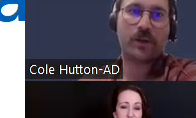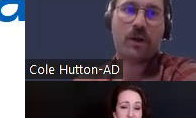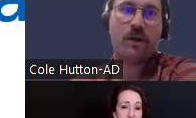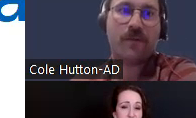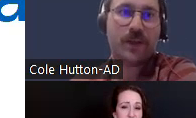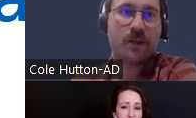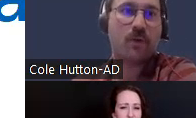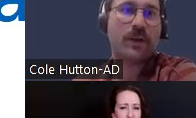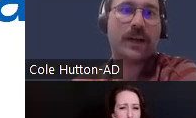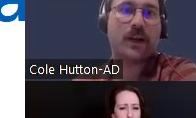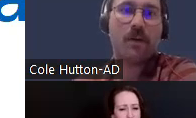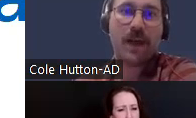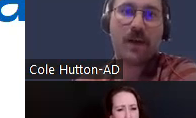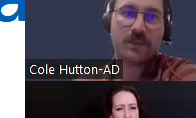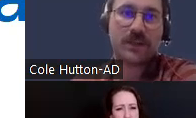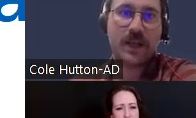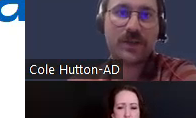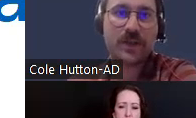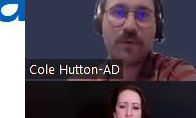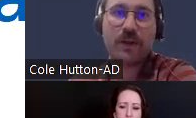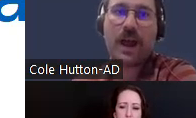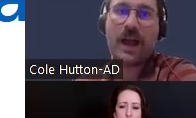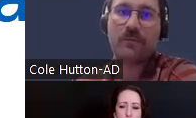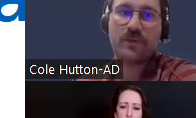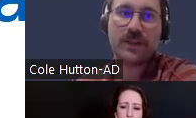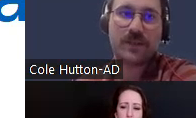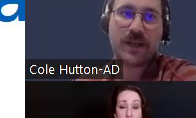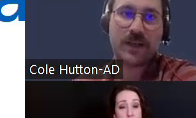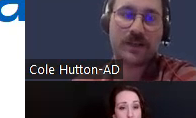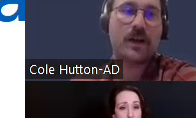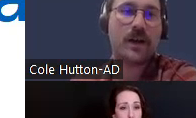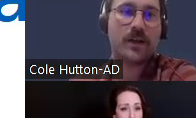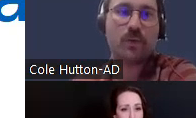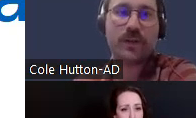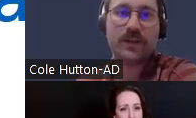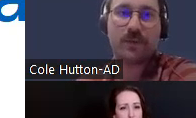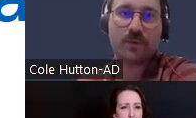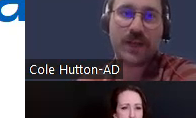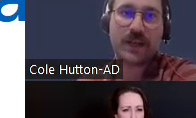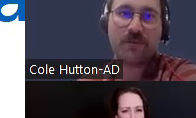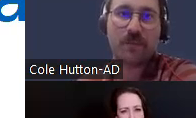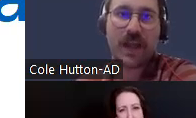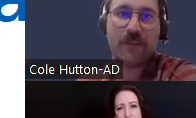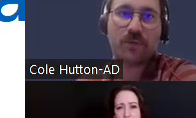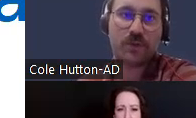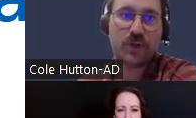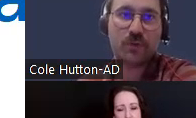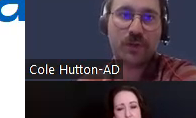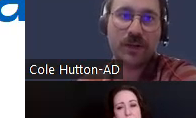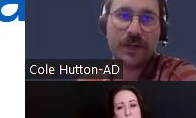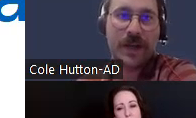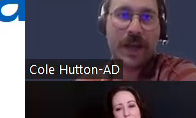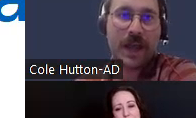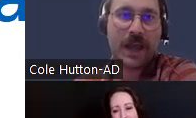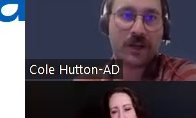Quick look at our volatile organic compound speciation summary at our Hagen Museum sites. 20 samples were taken from April to